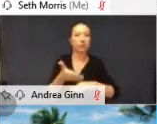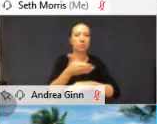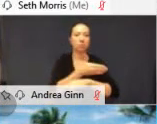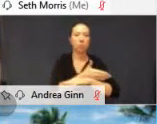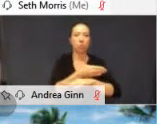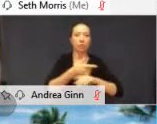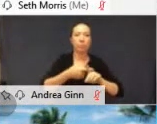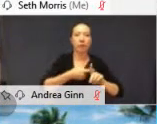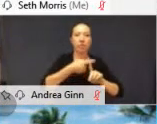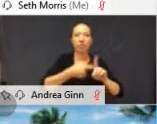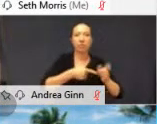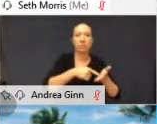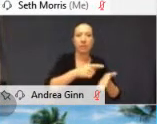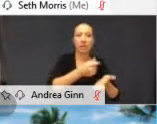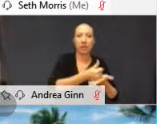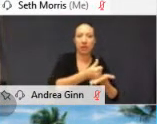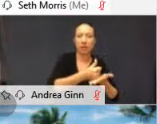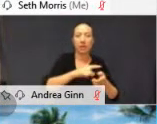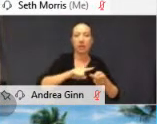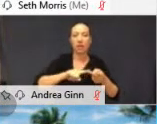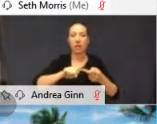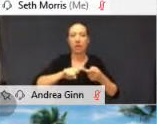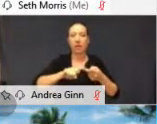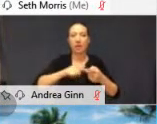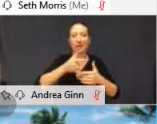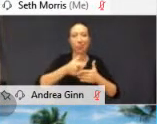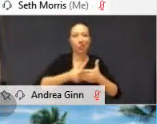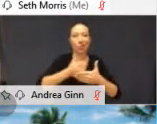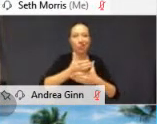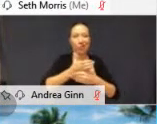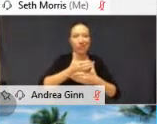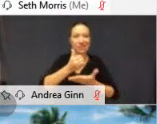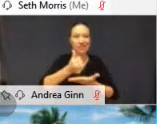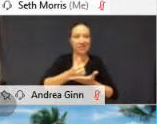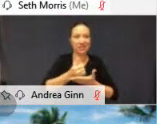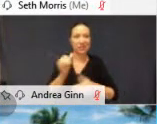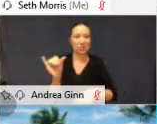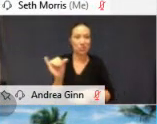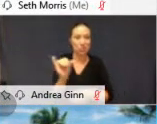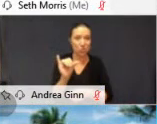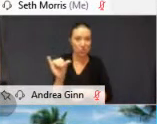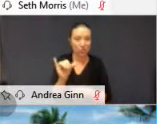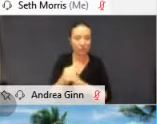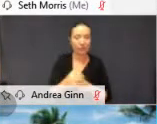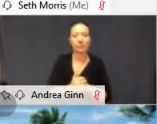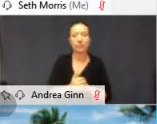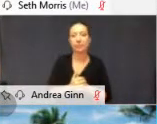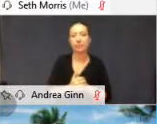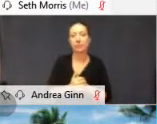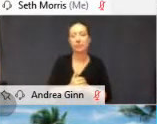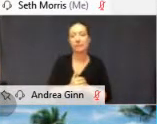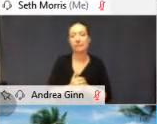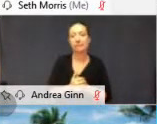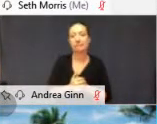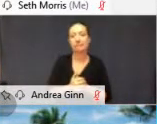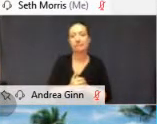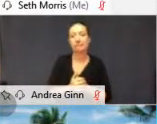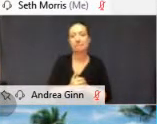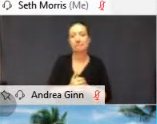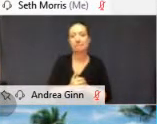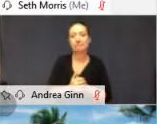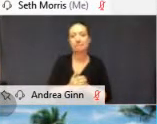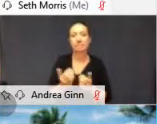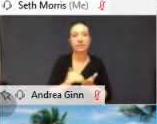assistance as well as cost sharing assistance under the Affordable Care Act. Again, assuming that we're doing the middle generosity